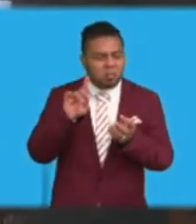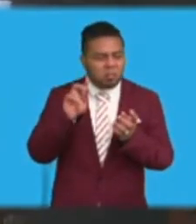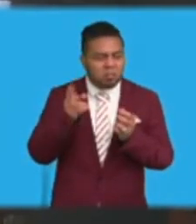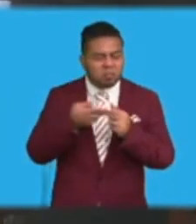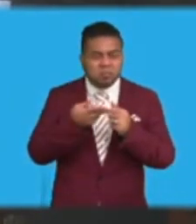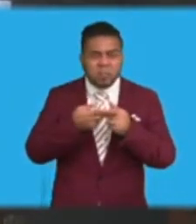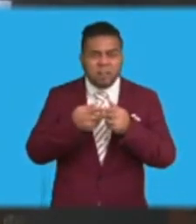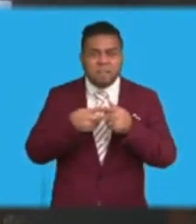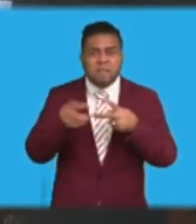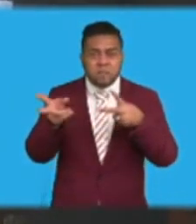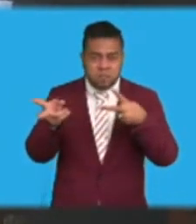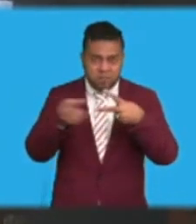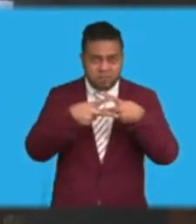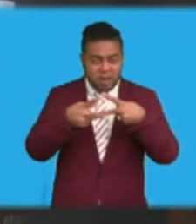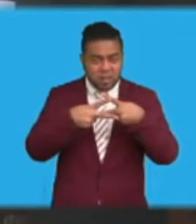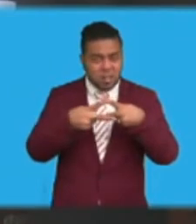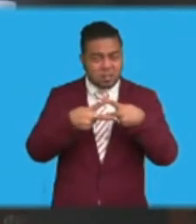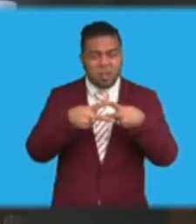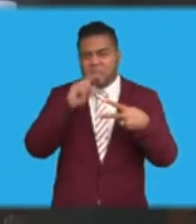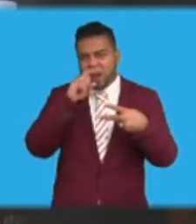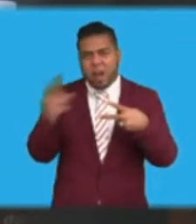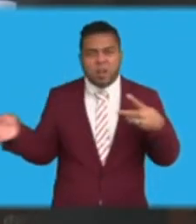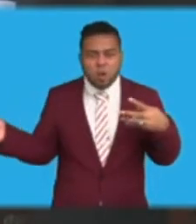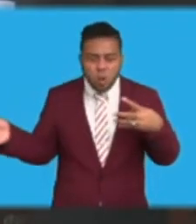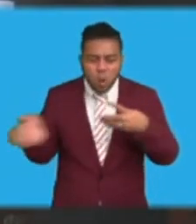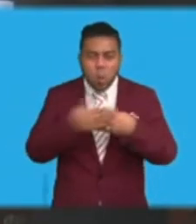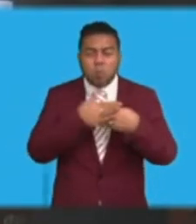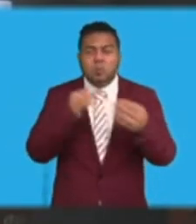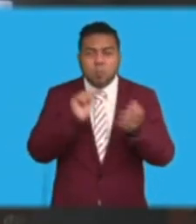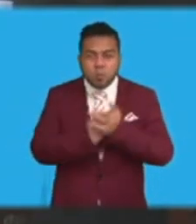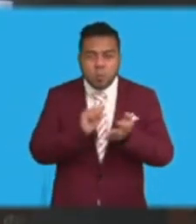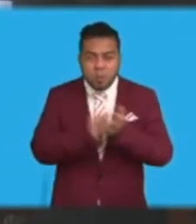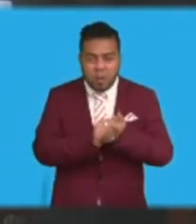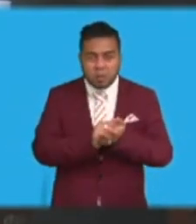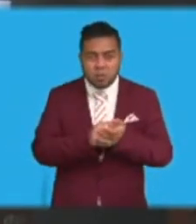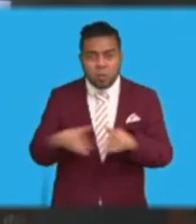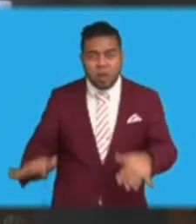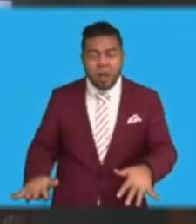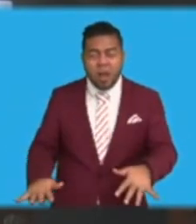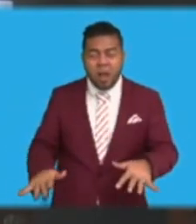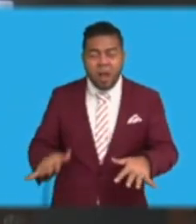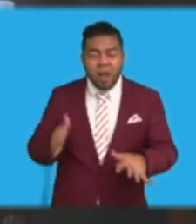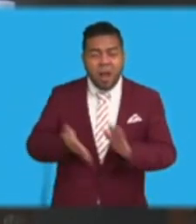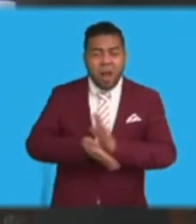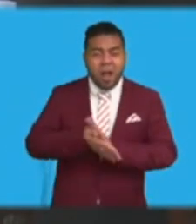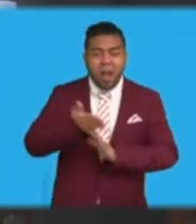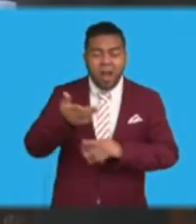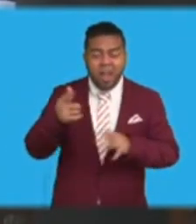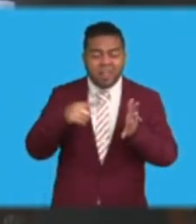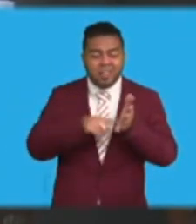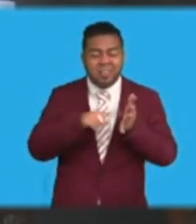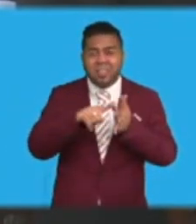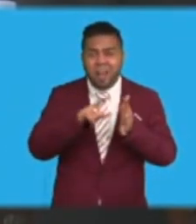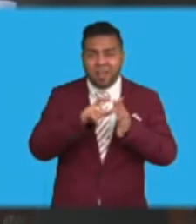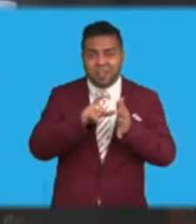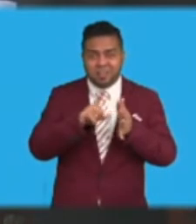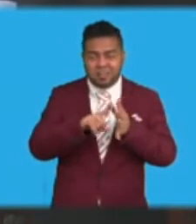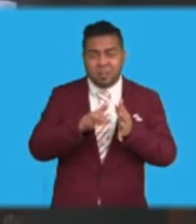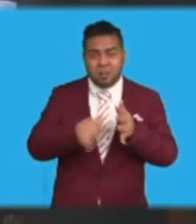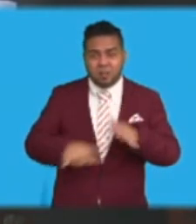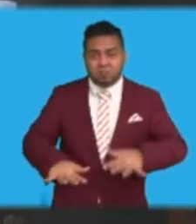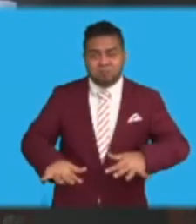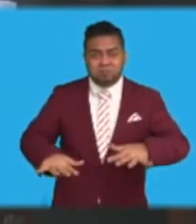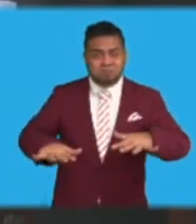floodgates are not able to close, Madam Speaker, then during high tide, the salt water enters into these